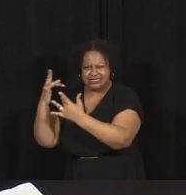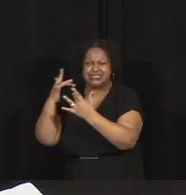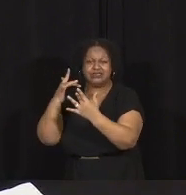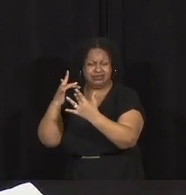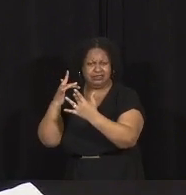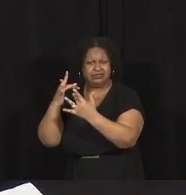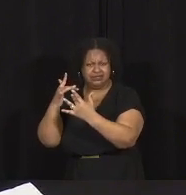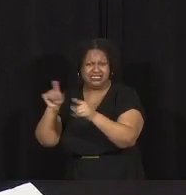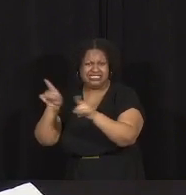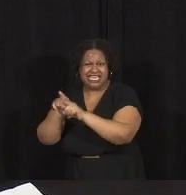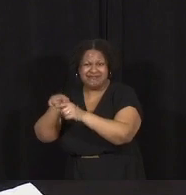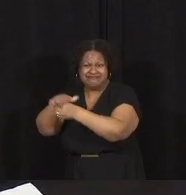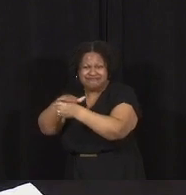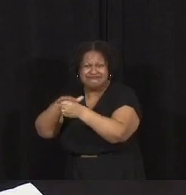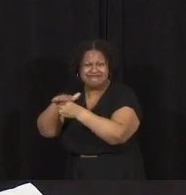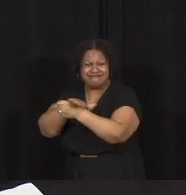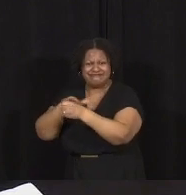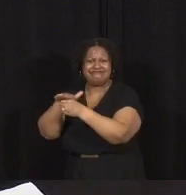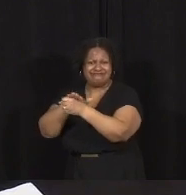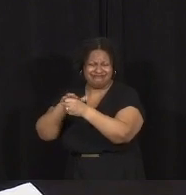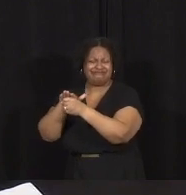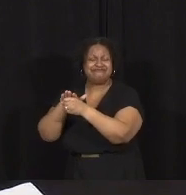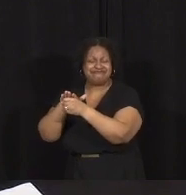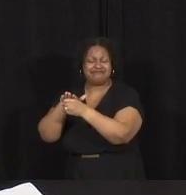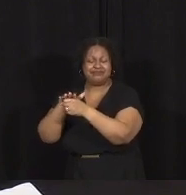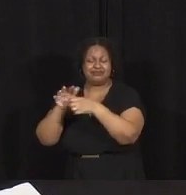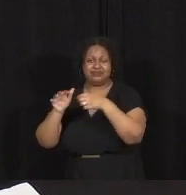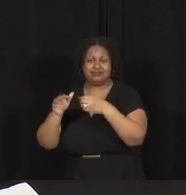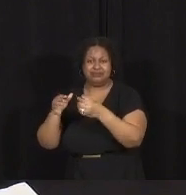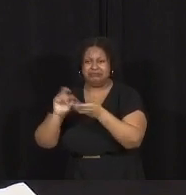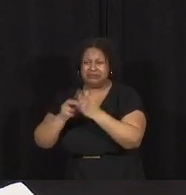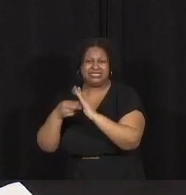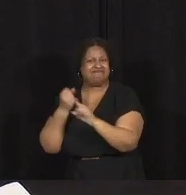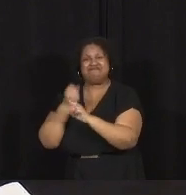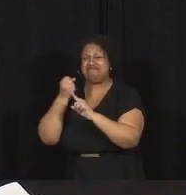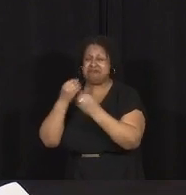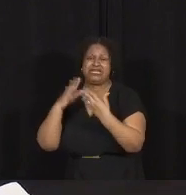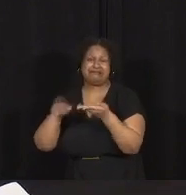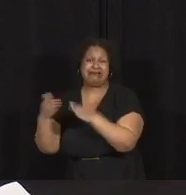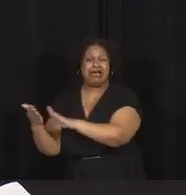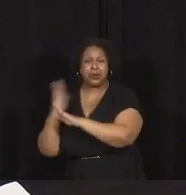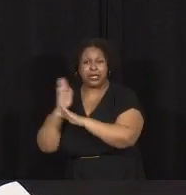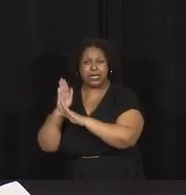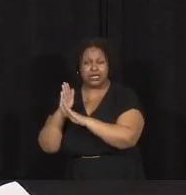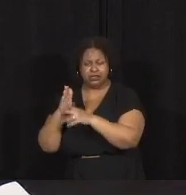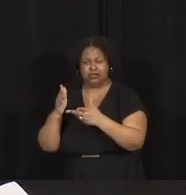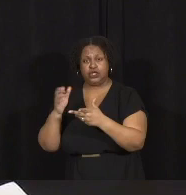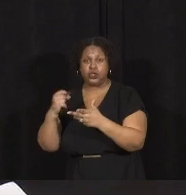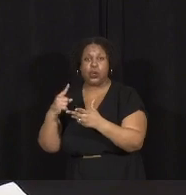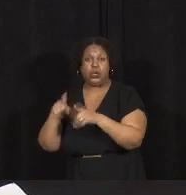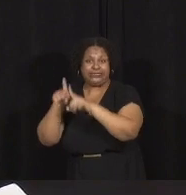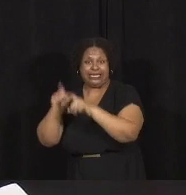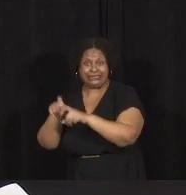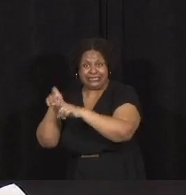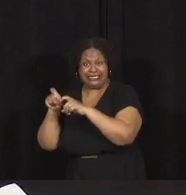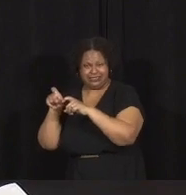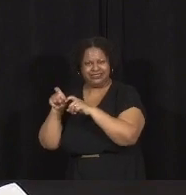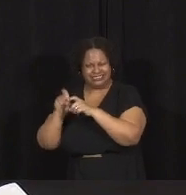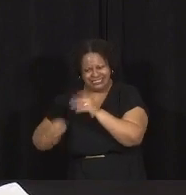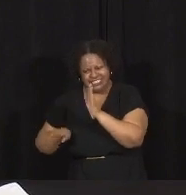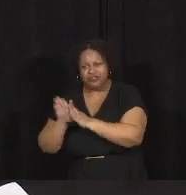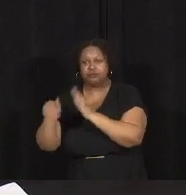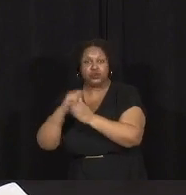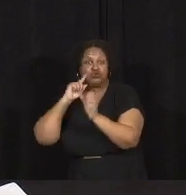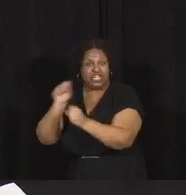about many deaths. So we need to use our testing strategically to protect the